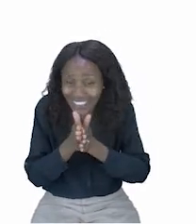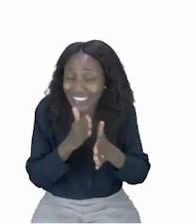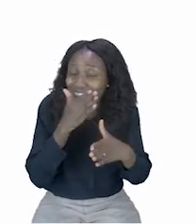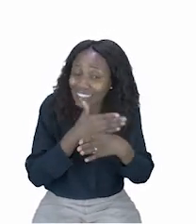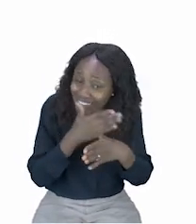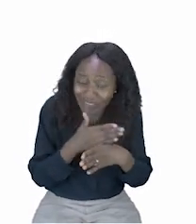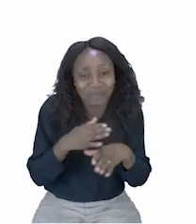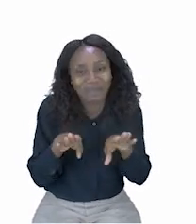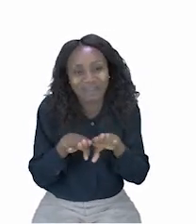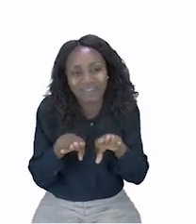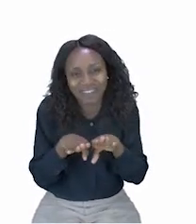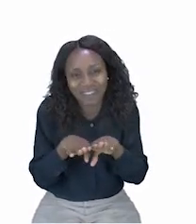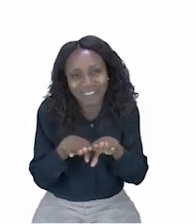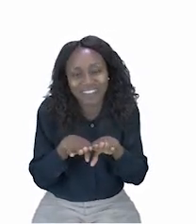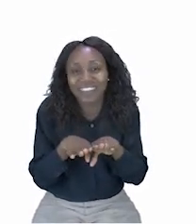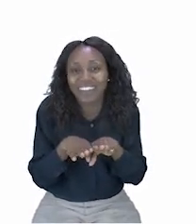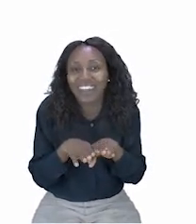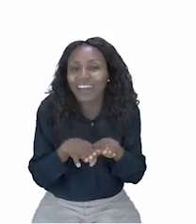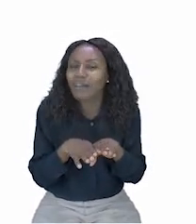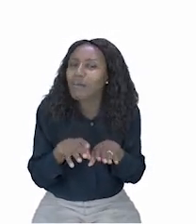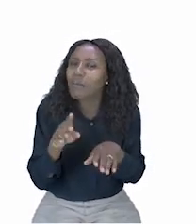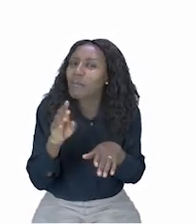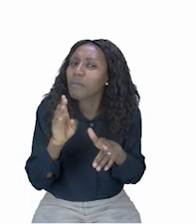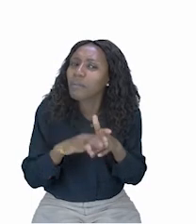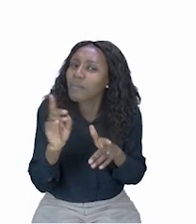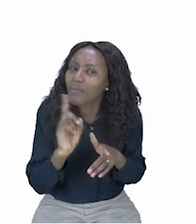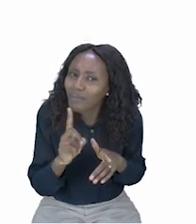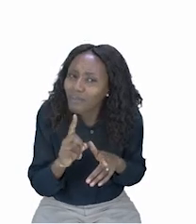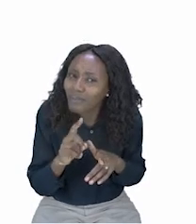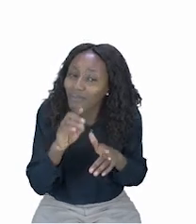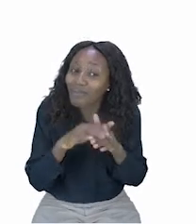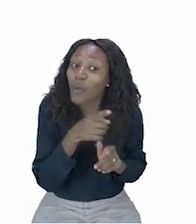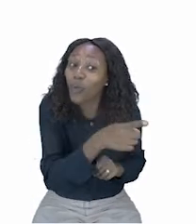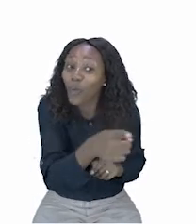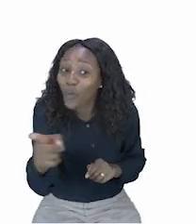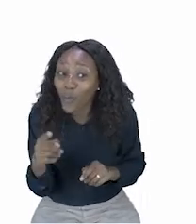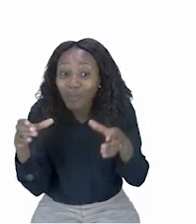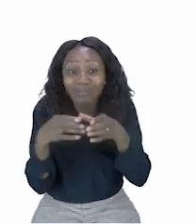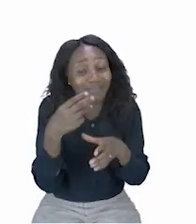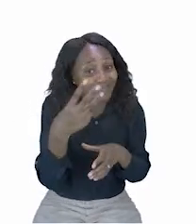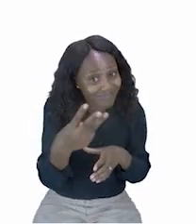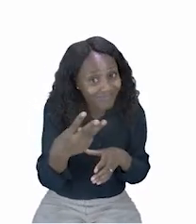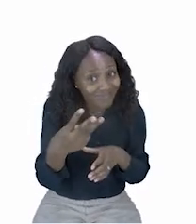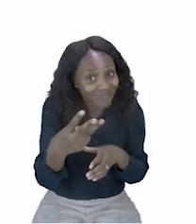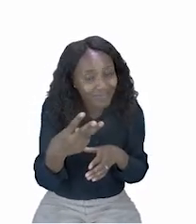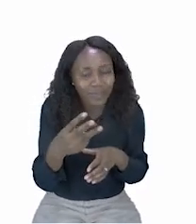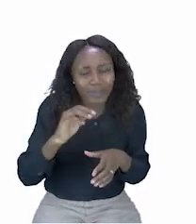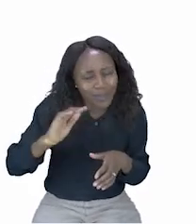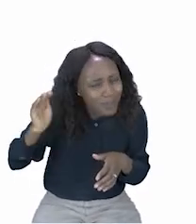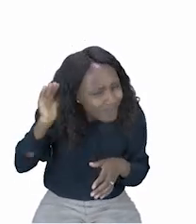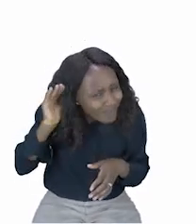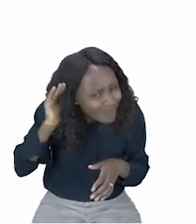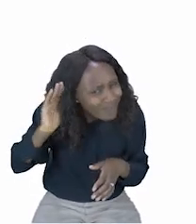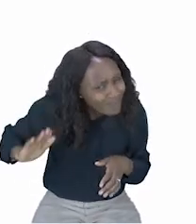activity. This one now is talking about you, grade 3s. You are going to tell me about your family.